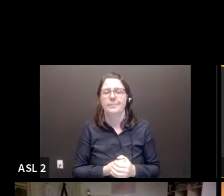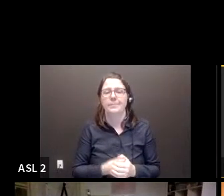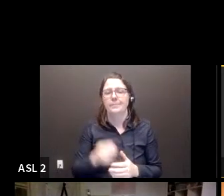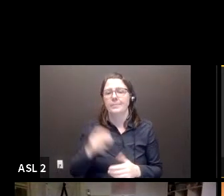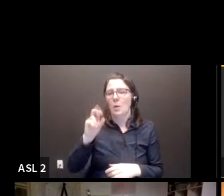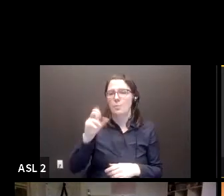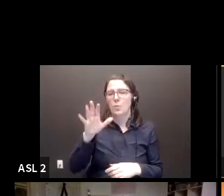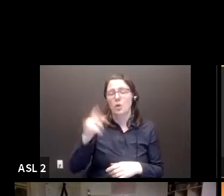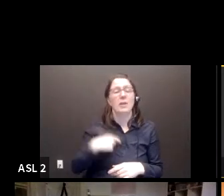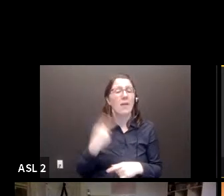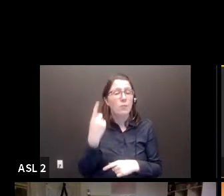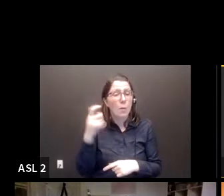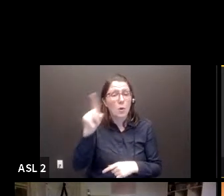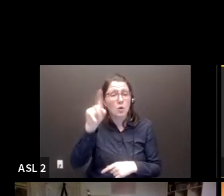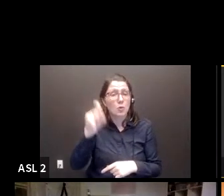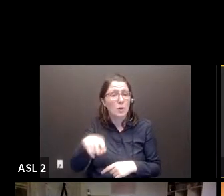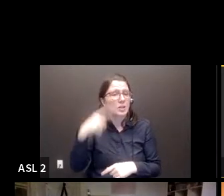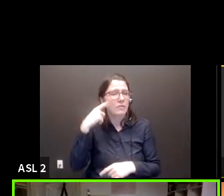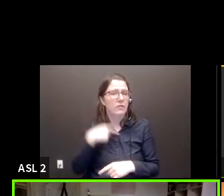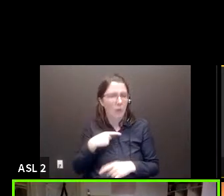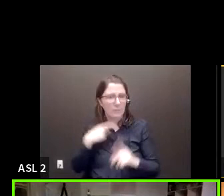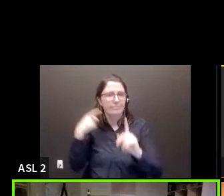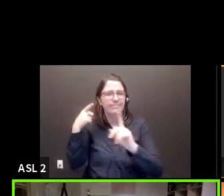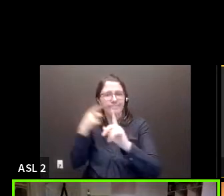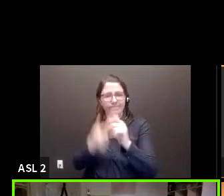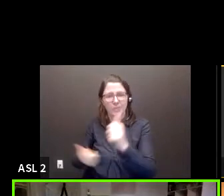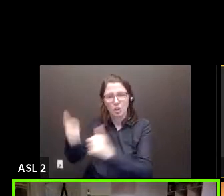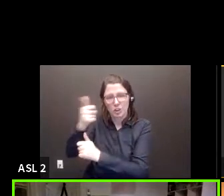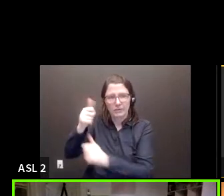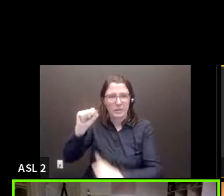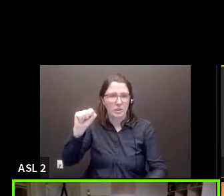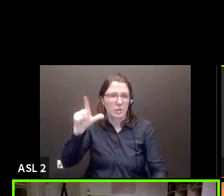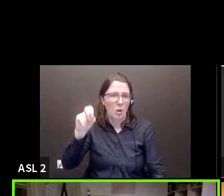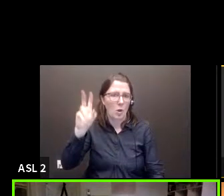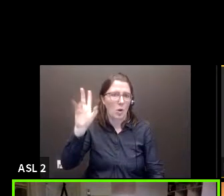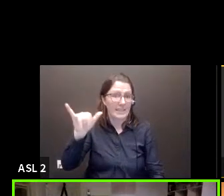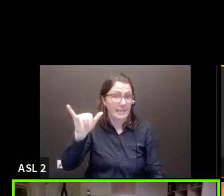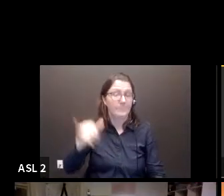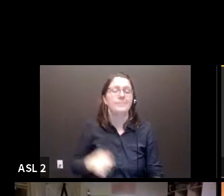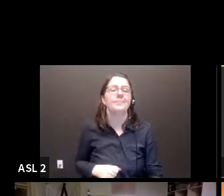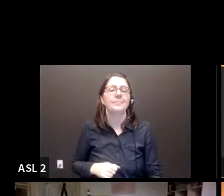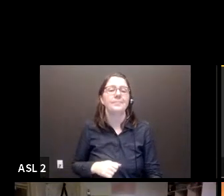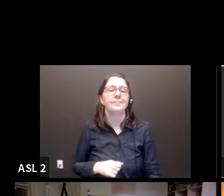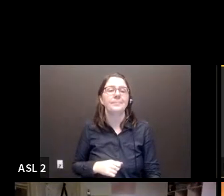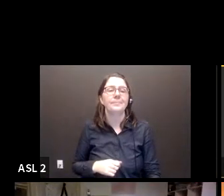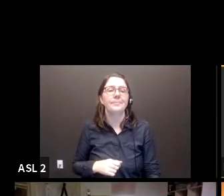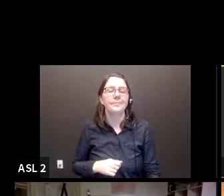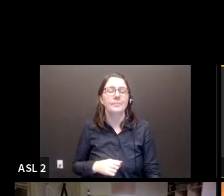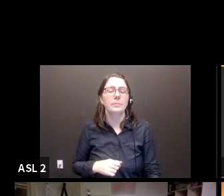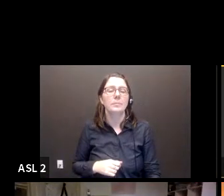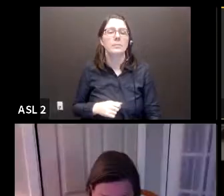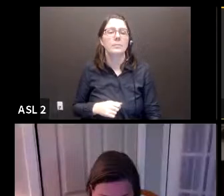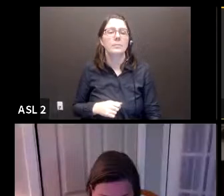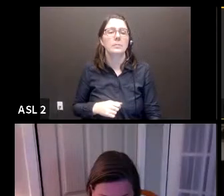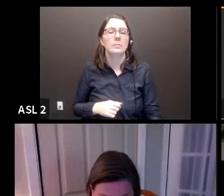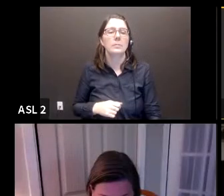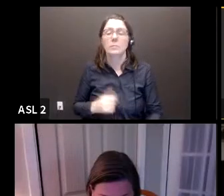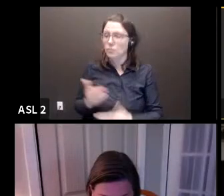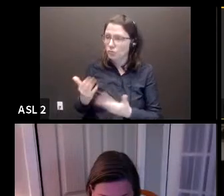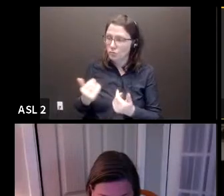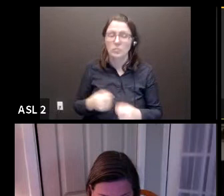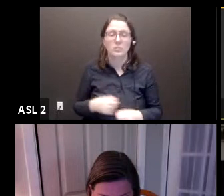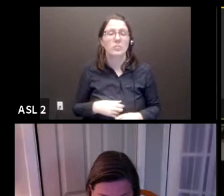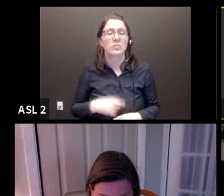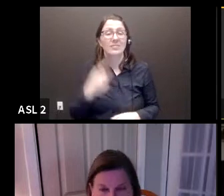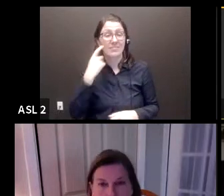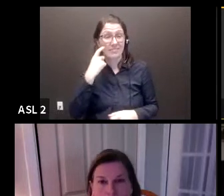question i just want to direct to the chief certainly thank you um uh counselor brockton didn't raise the point